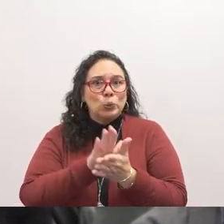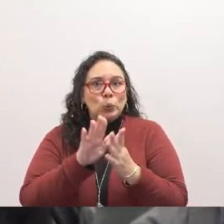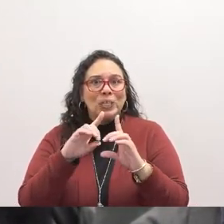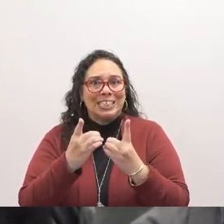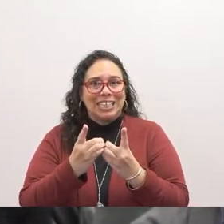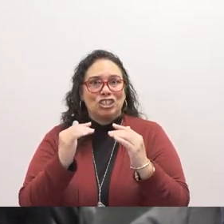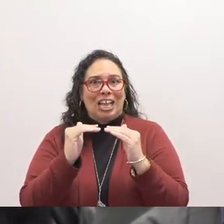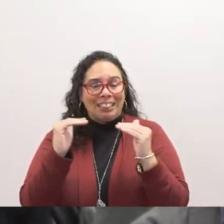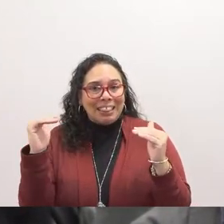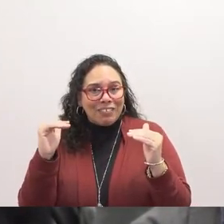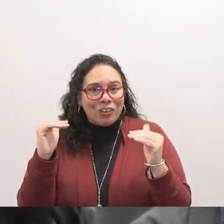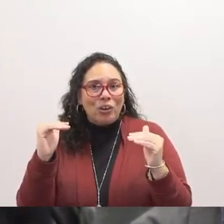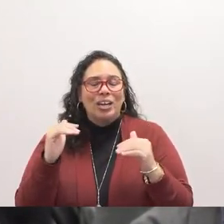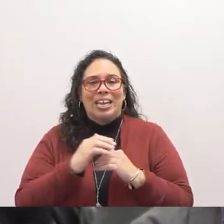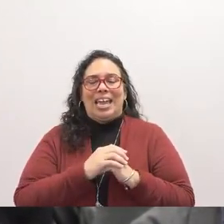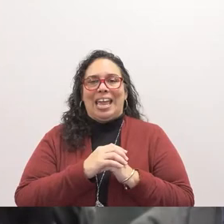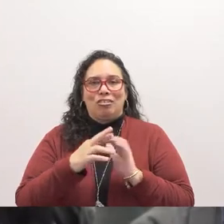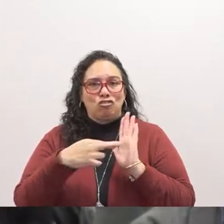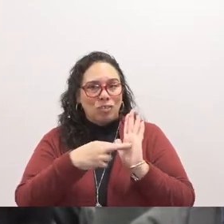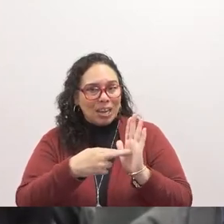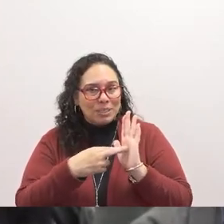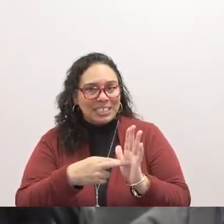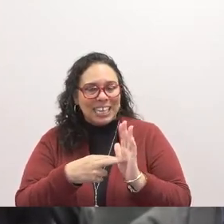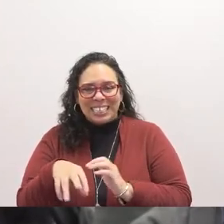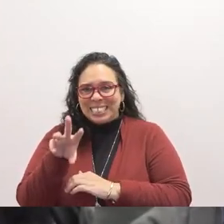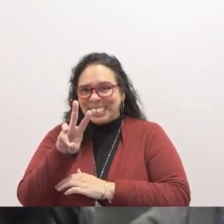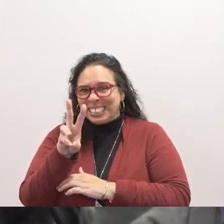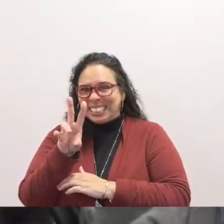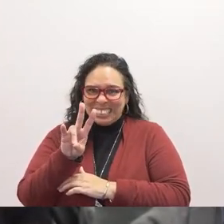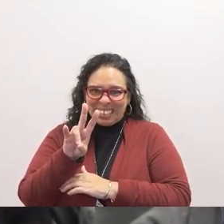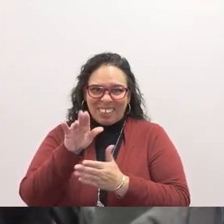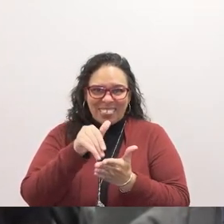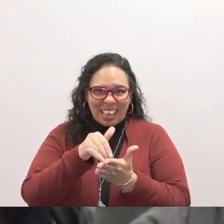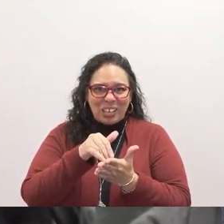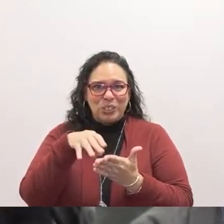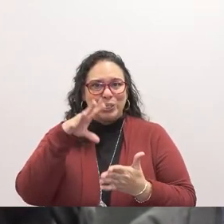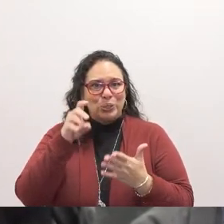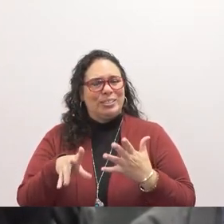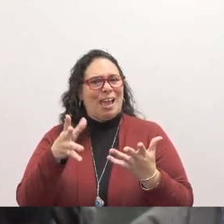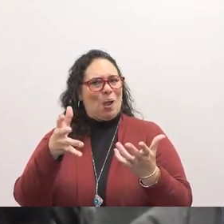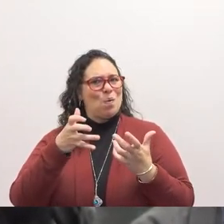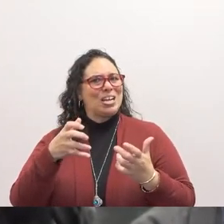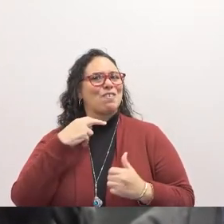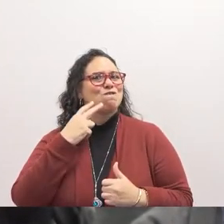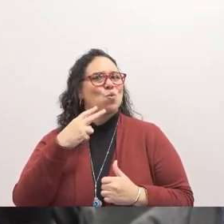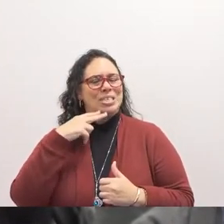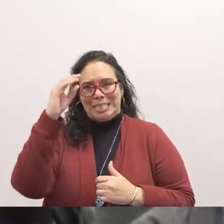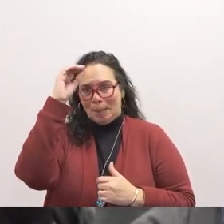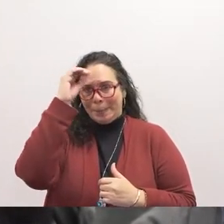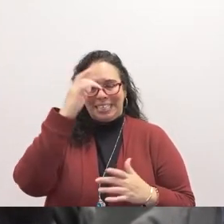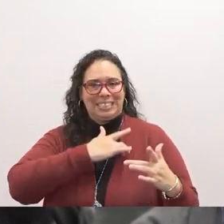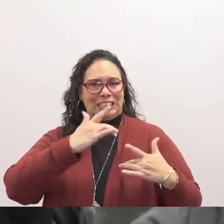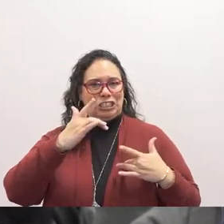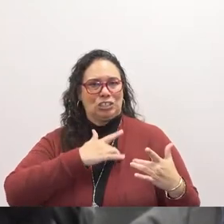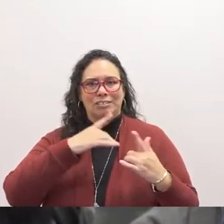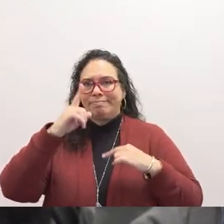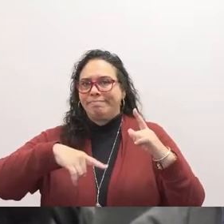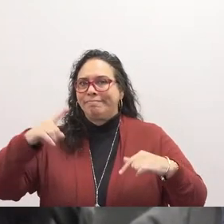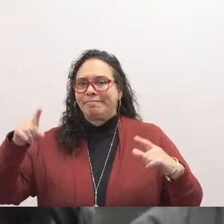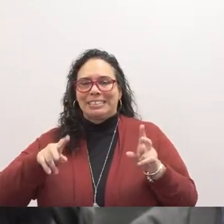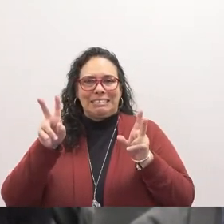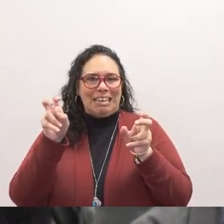district level and represent the 67,000 students, I want to voice the opinions and concerns of various topics